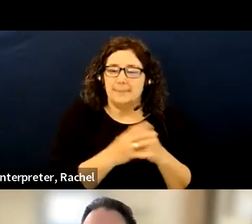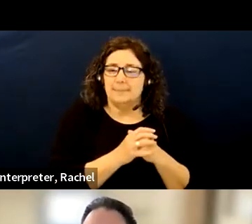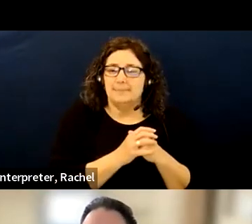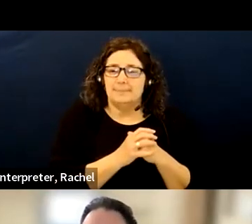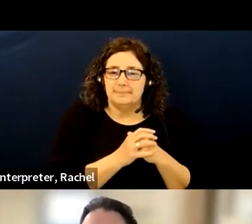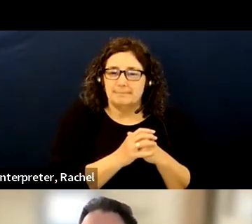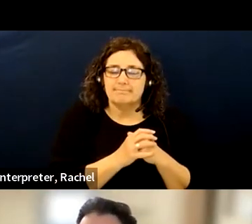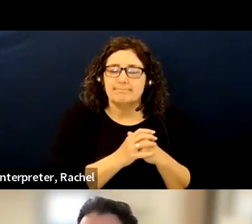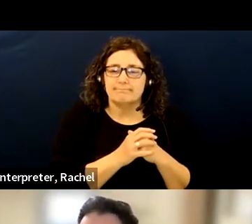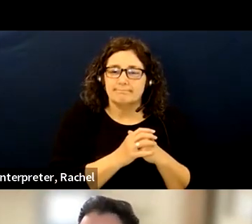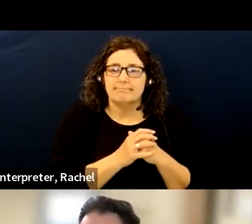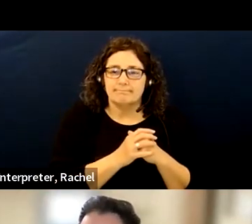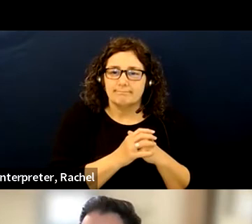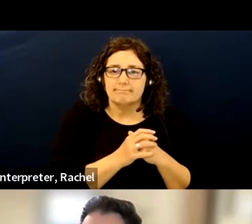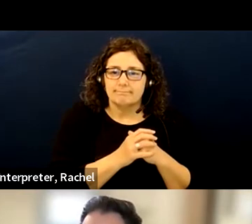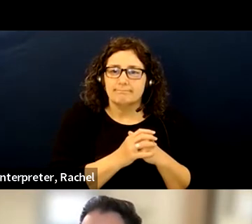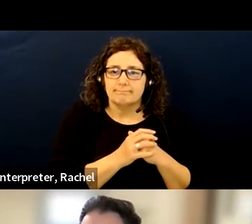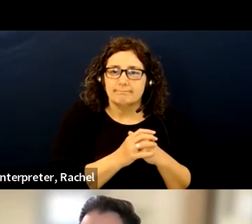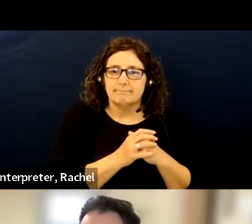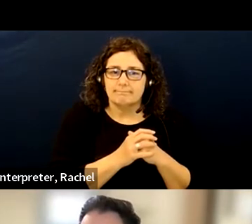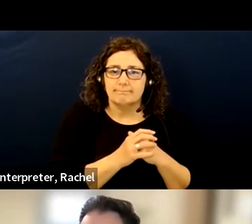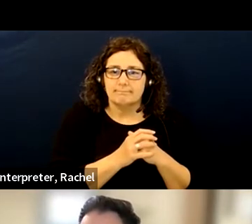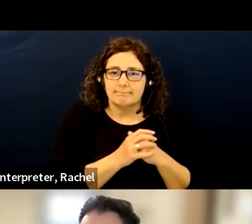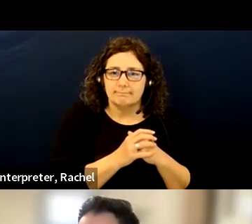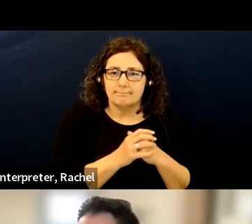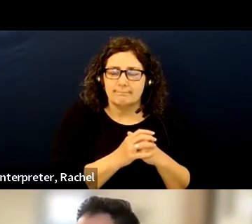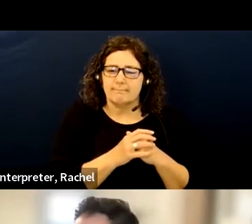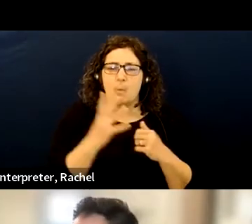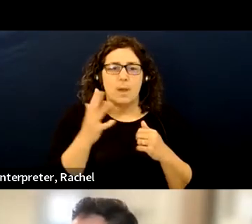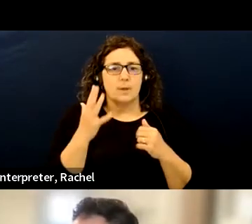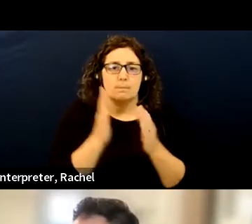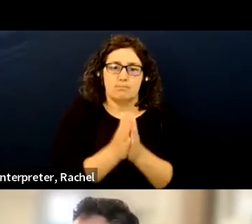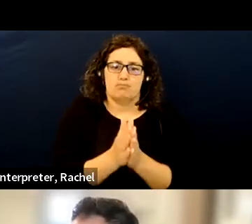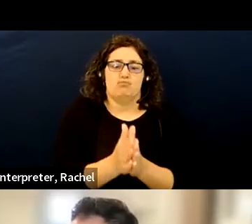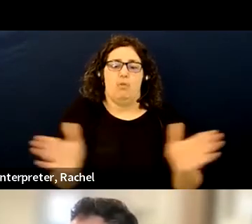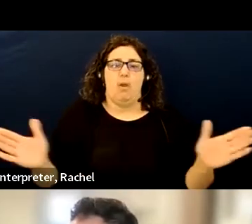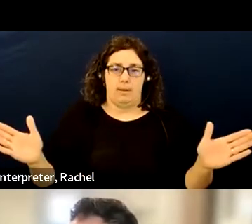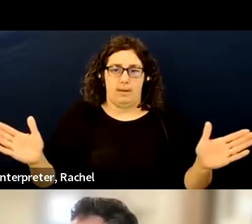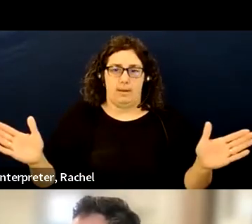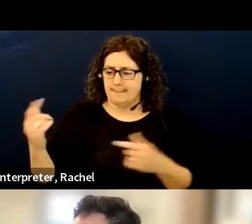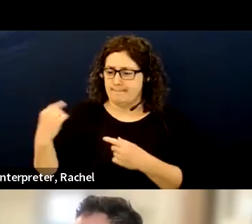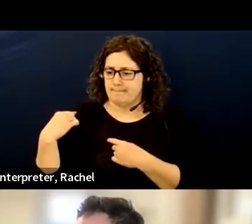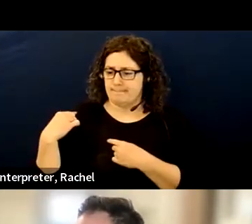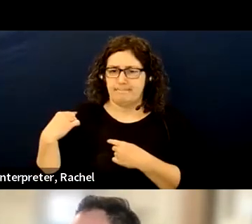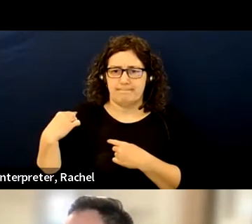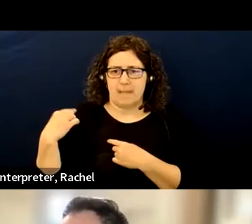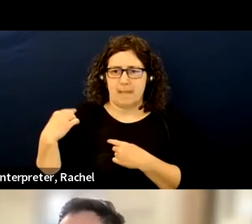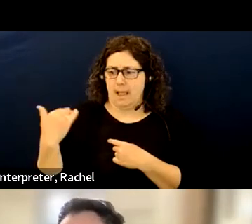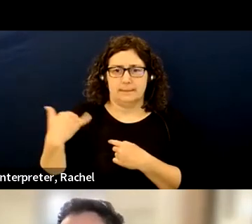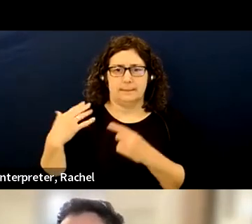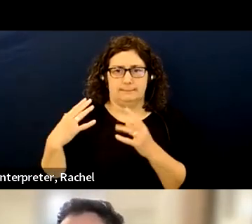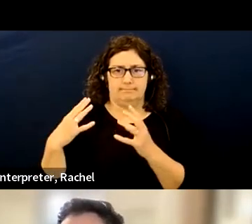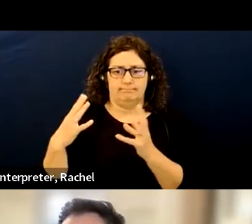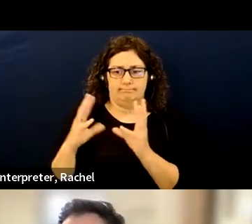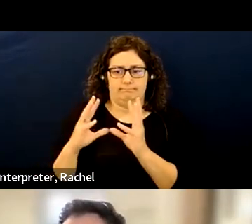But really, I'd like to kind of broaden out, you know, in the last session, Jesse